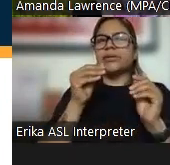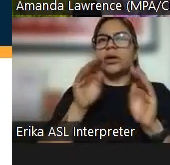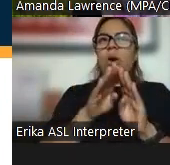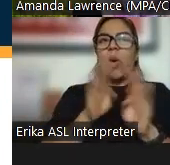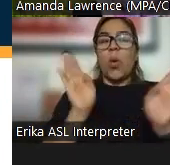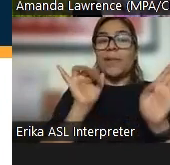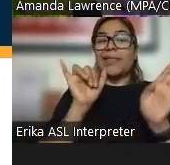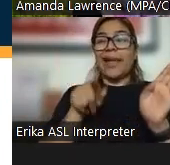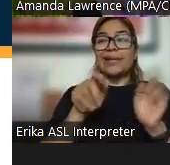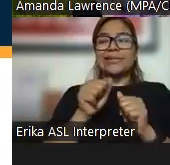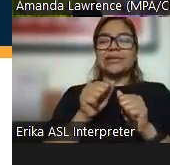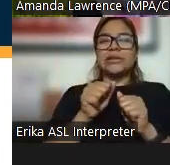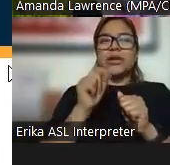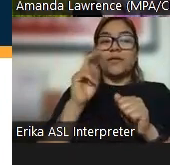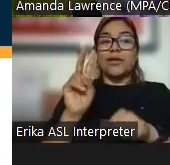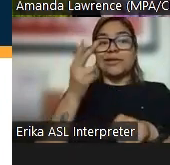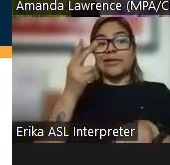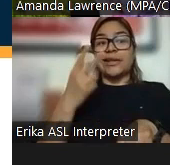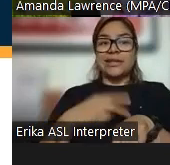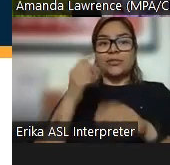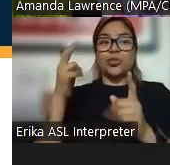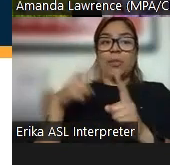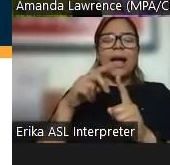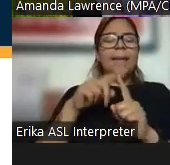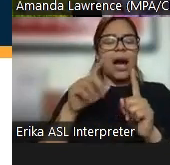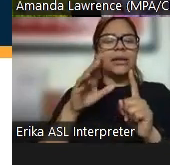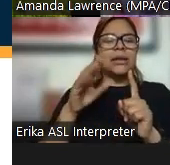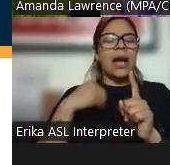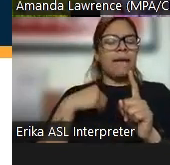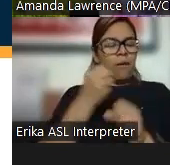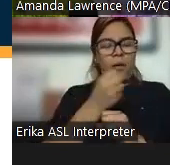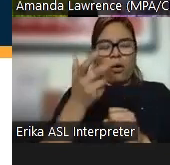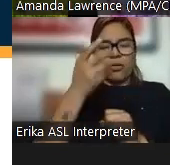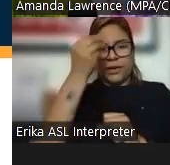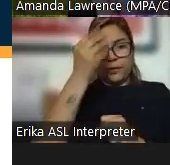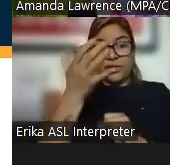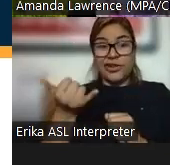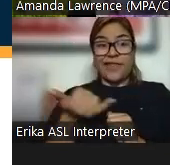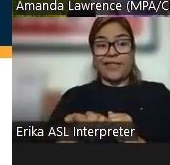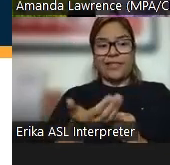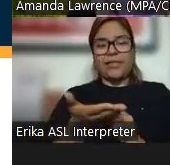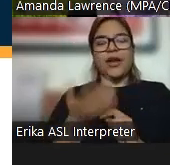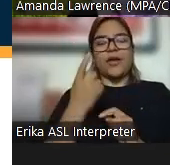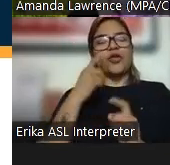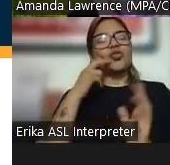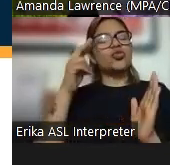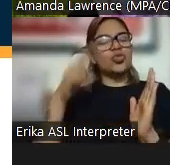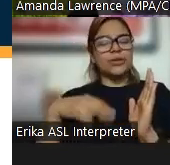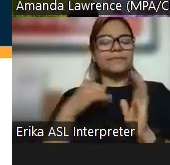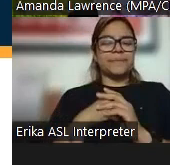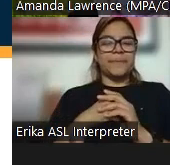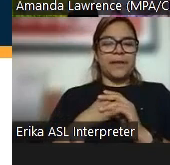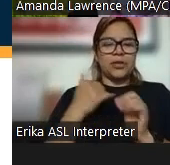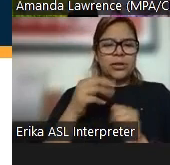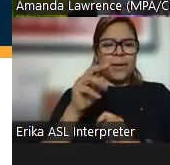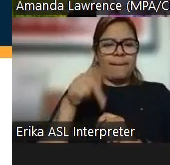will be releasing the second round for applications later this summer. I'm going to go ahead and hand it over to Patty,